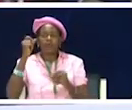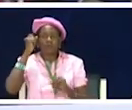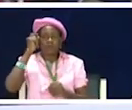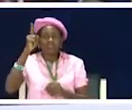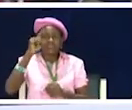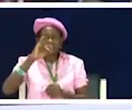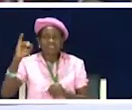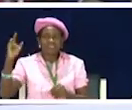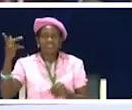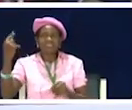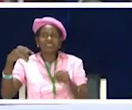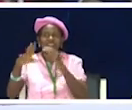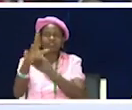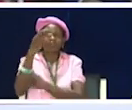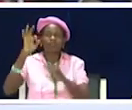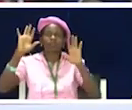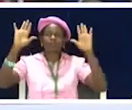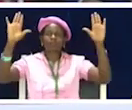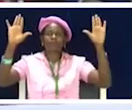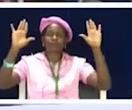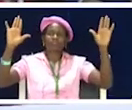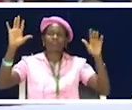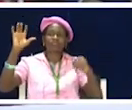Understanding the God of Wonders.